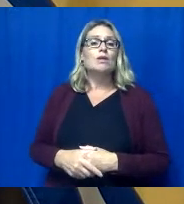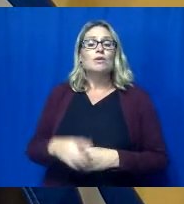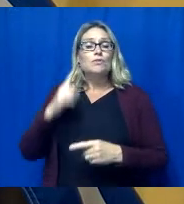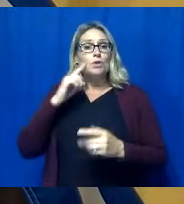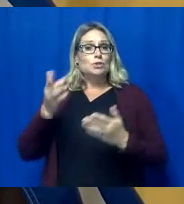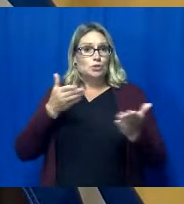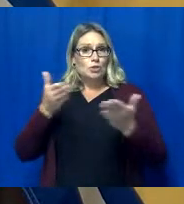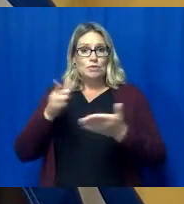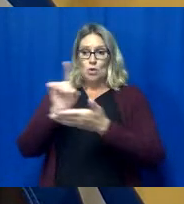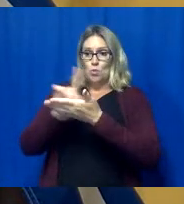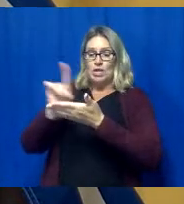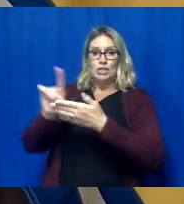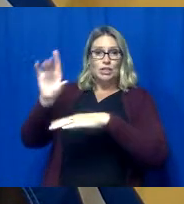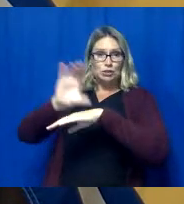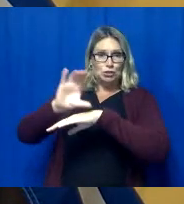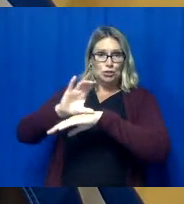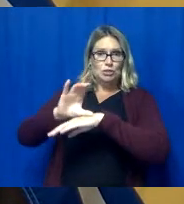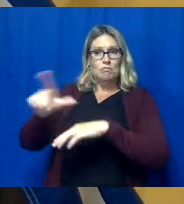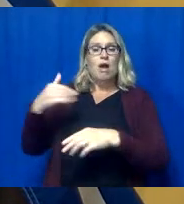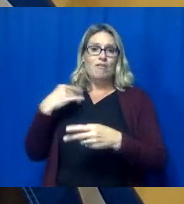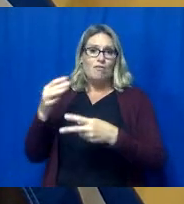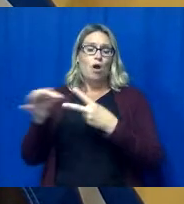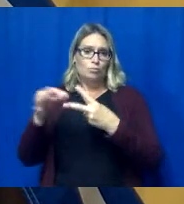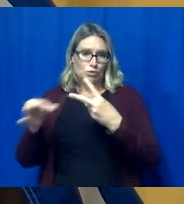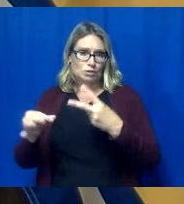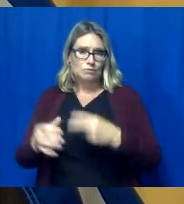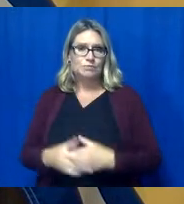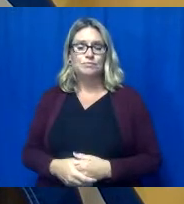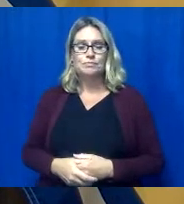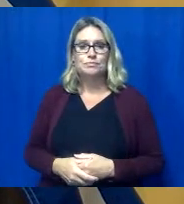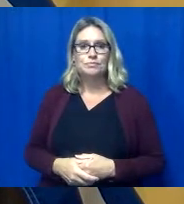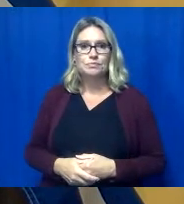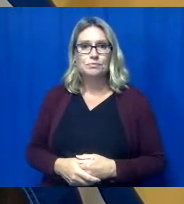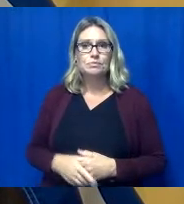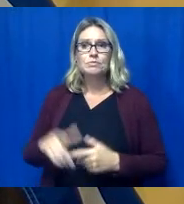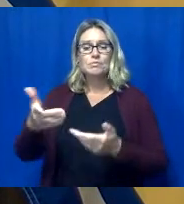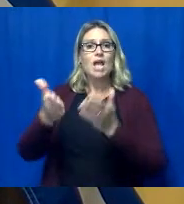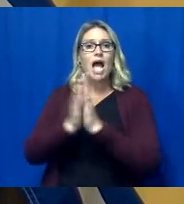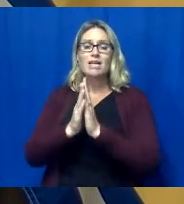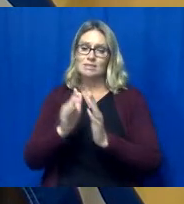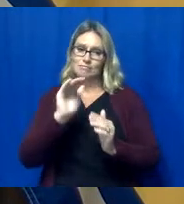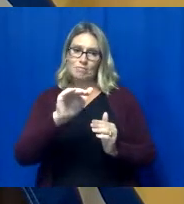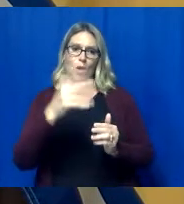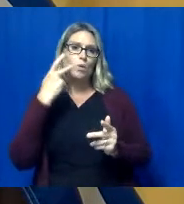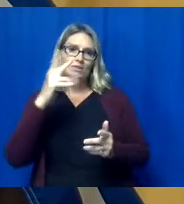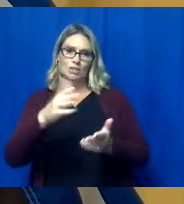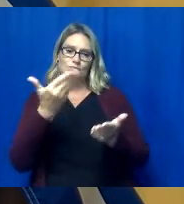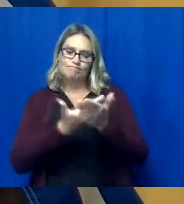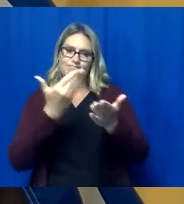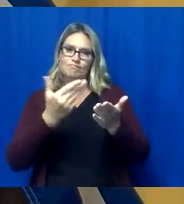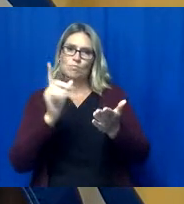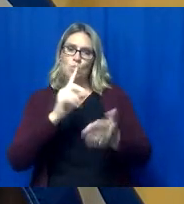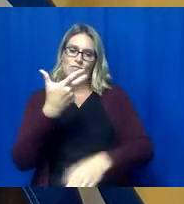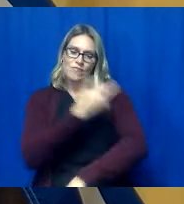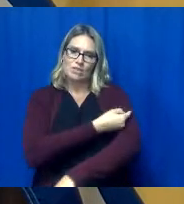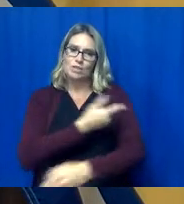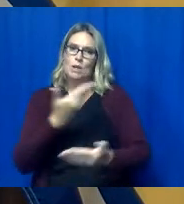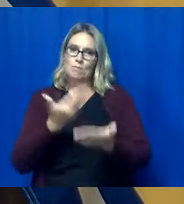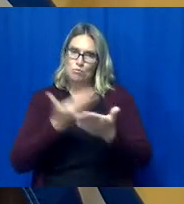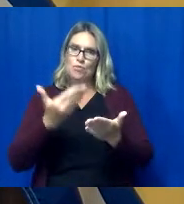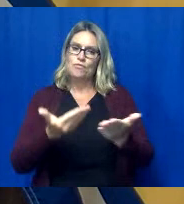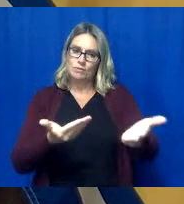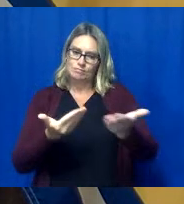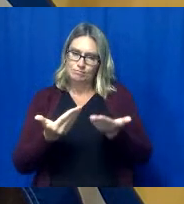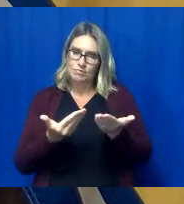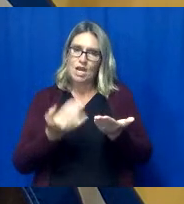weekly services, they have an option. So they can ask for proof of vaccination. And when they do ask for